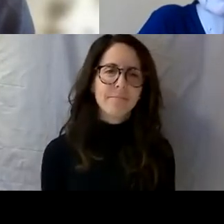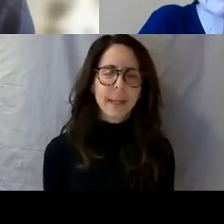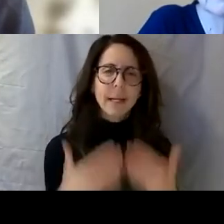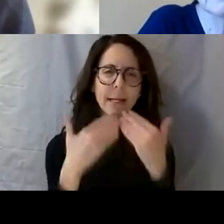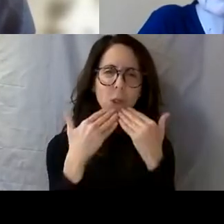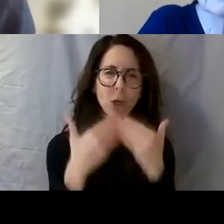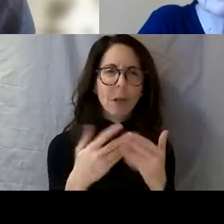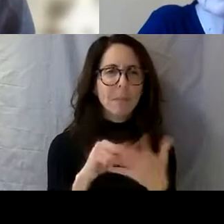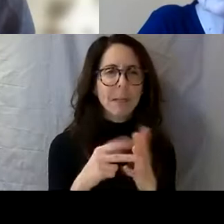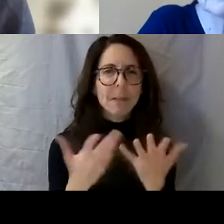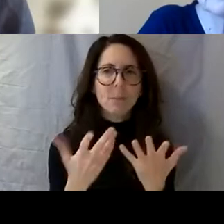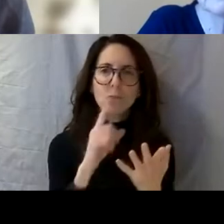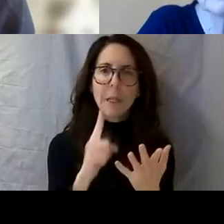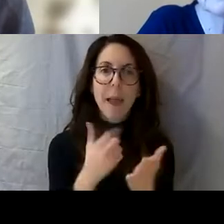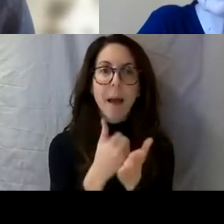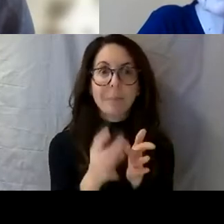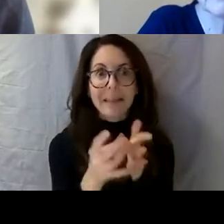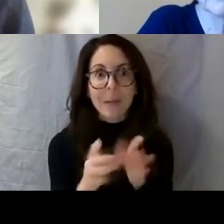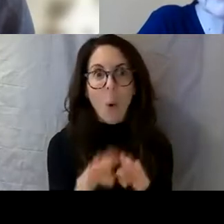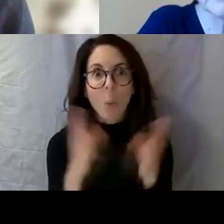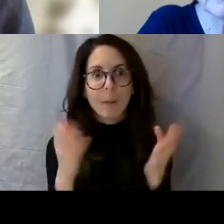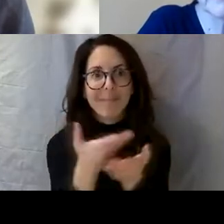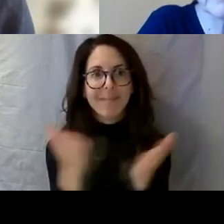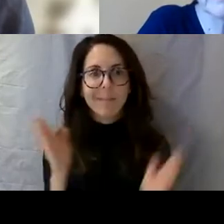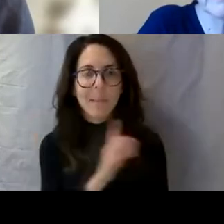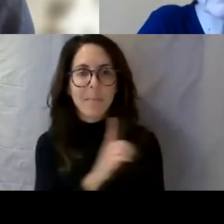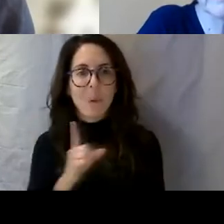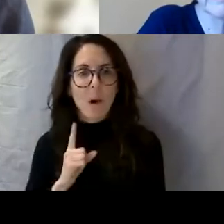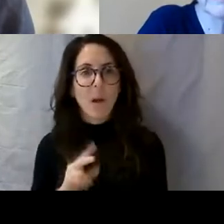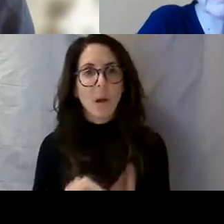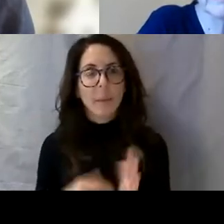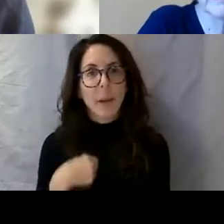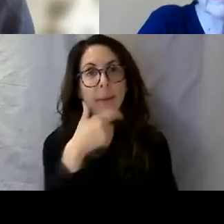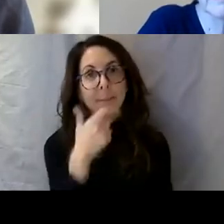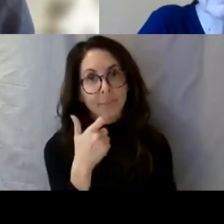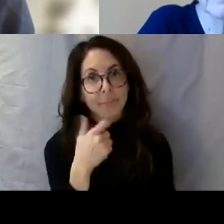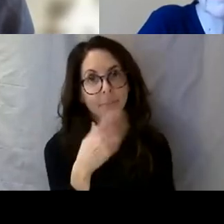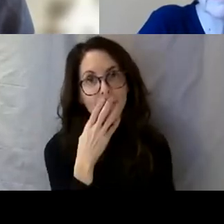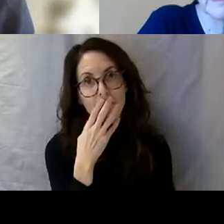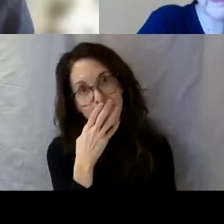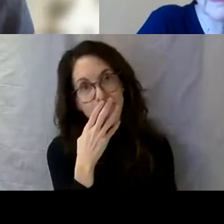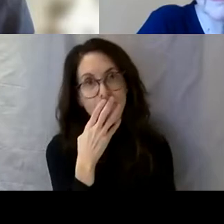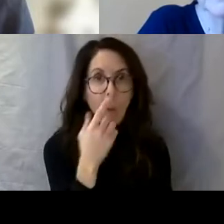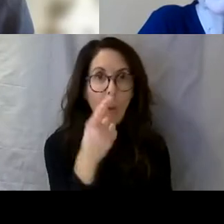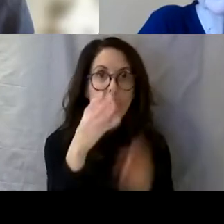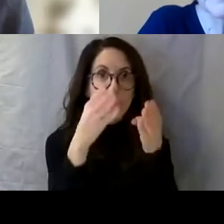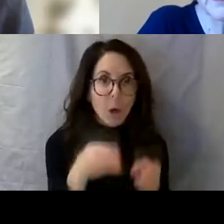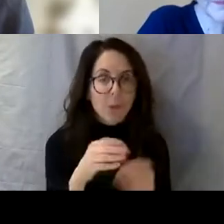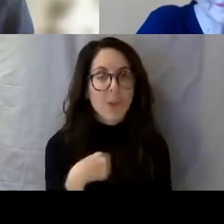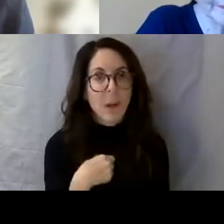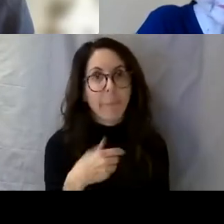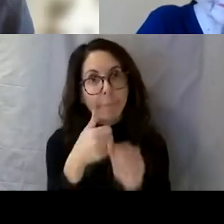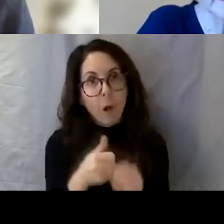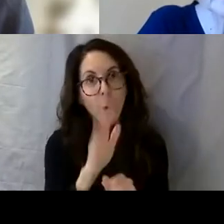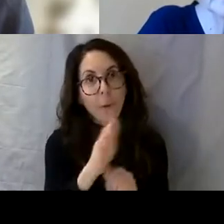rest of the board. It is not, you're not subject to just one person and how that one person